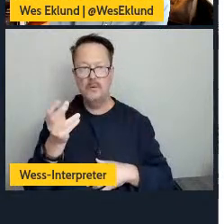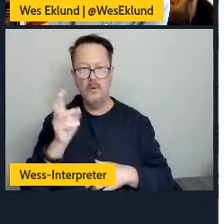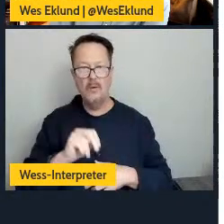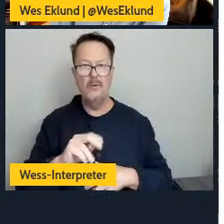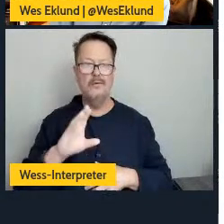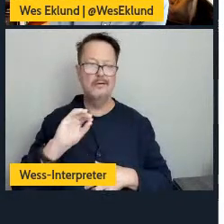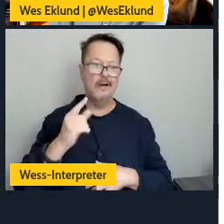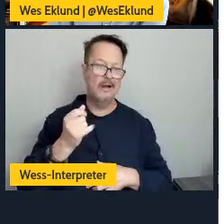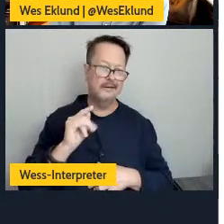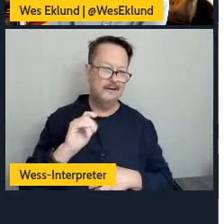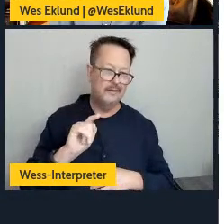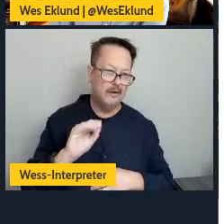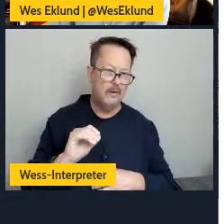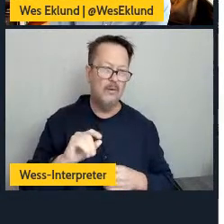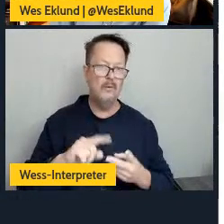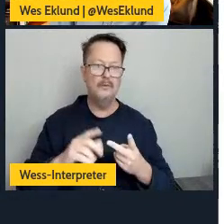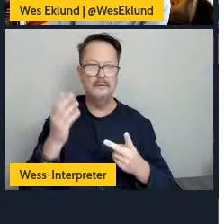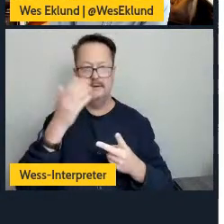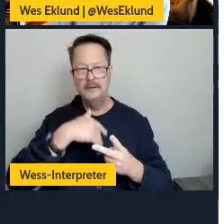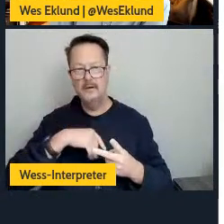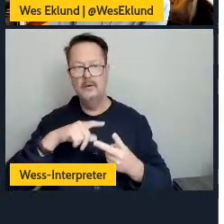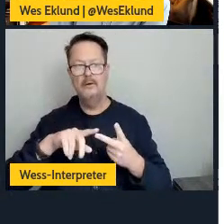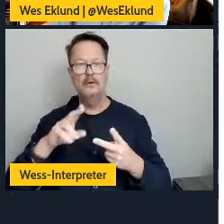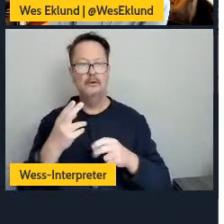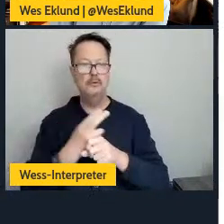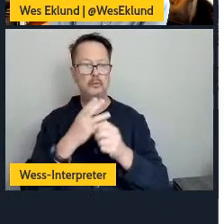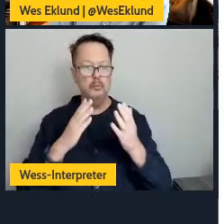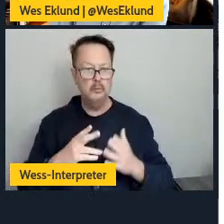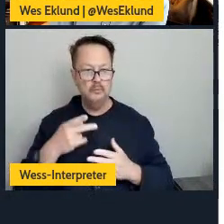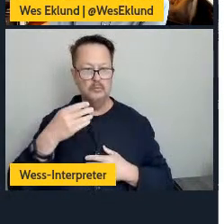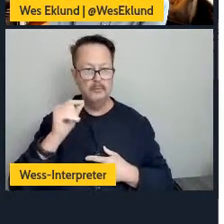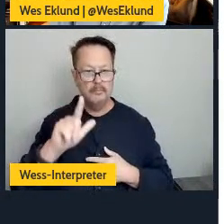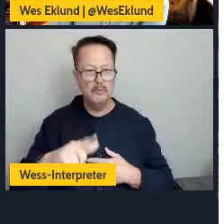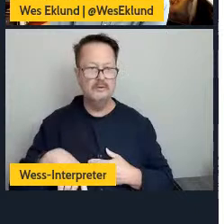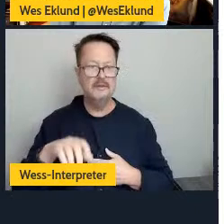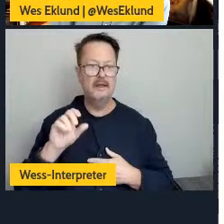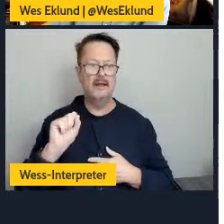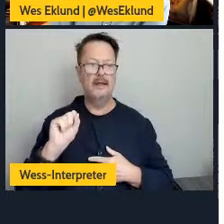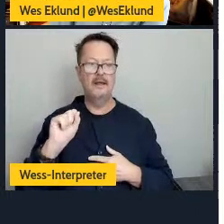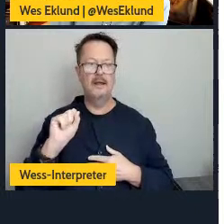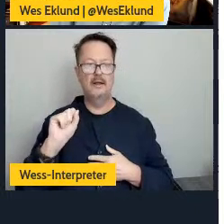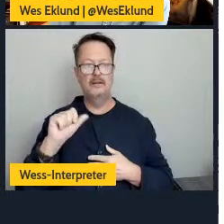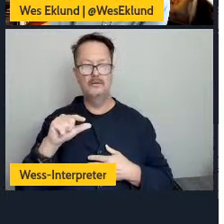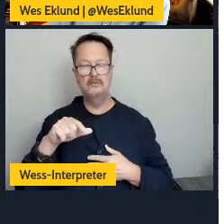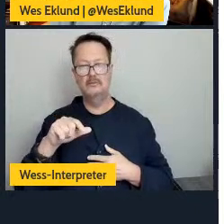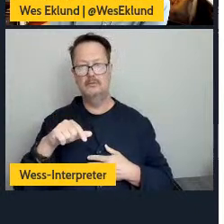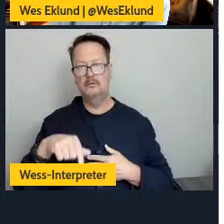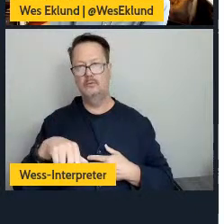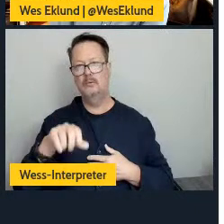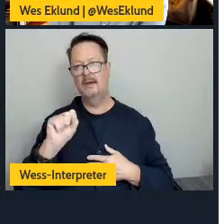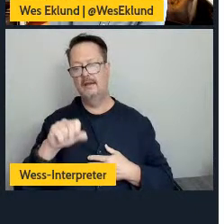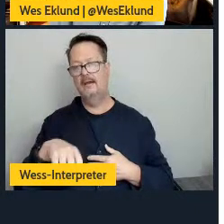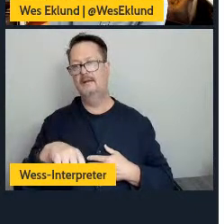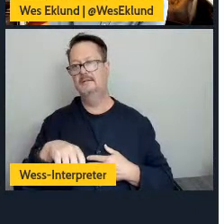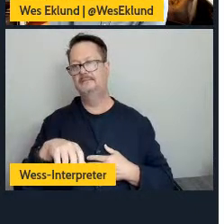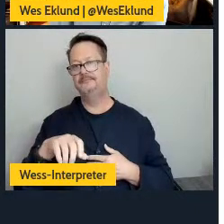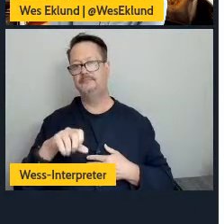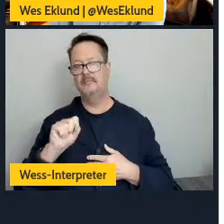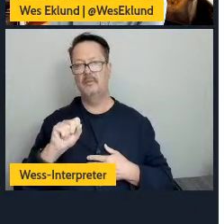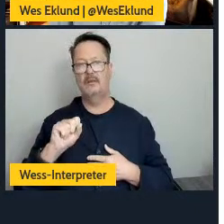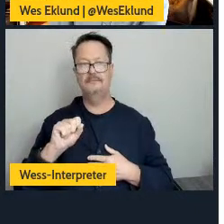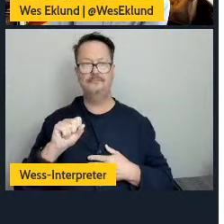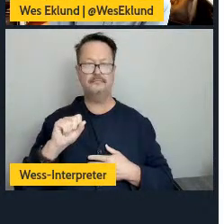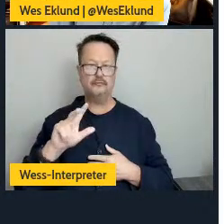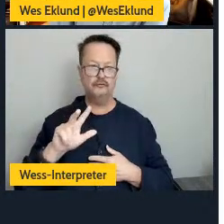Cognito, user groups or user pools, SQS, S3 buckets, and then separating out